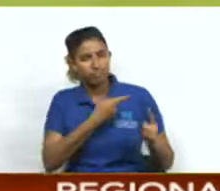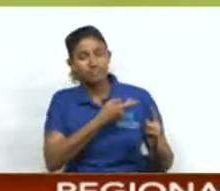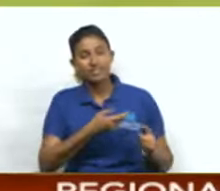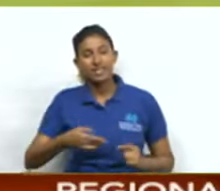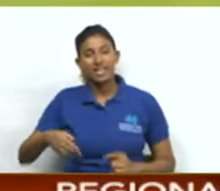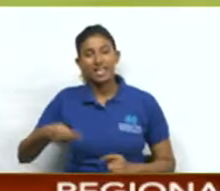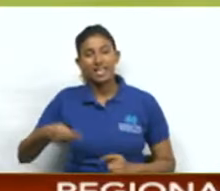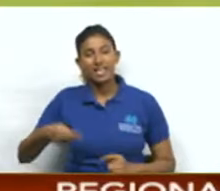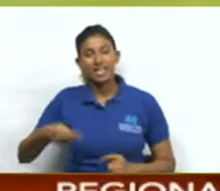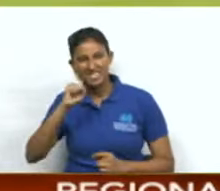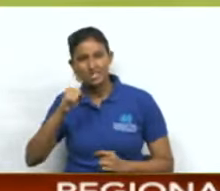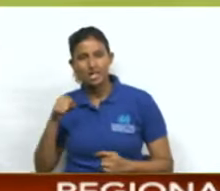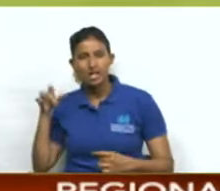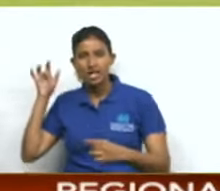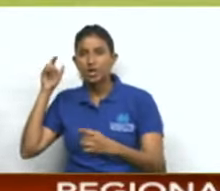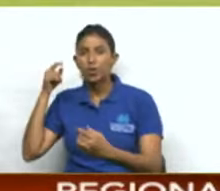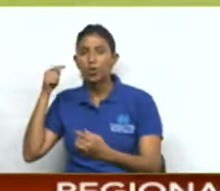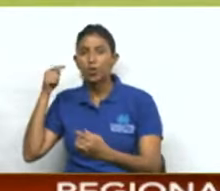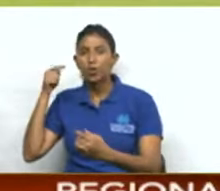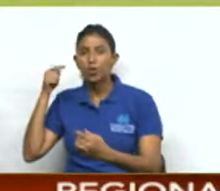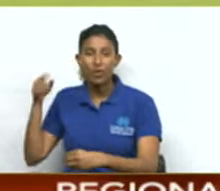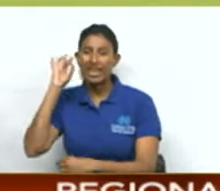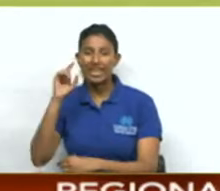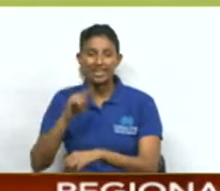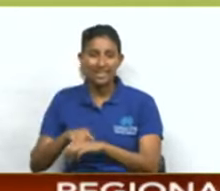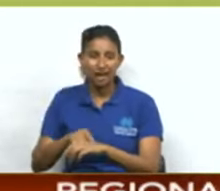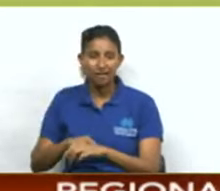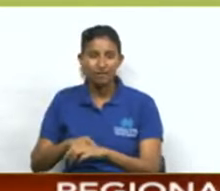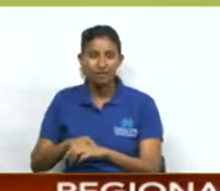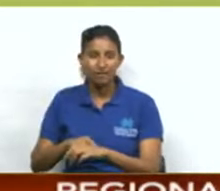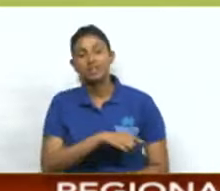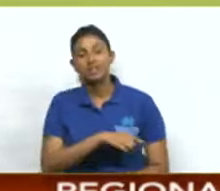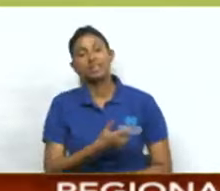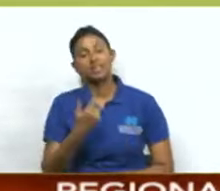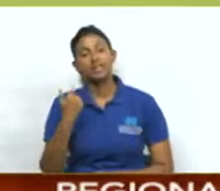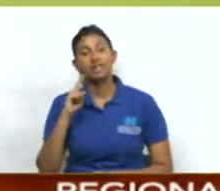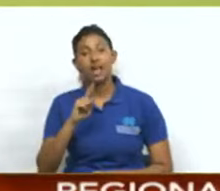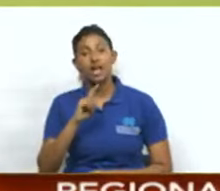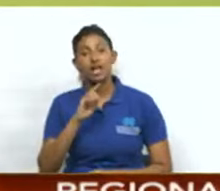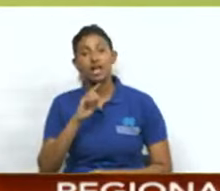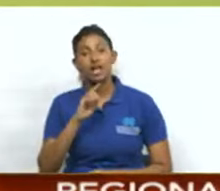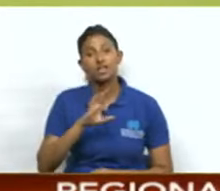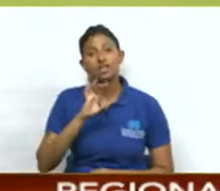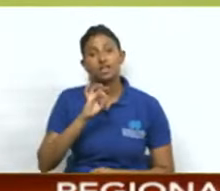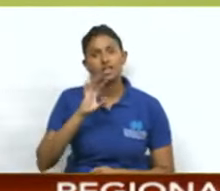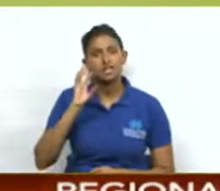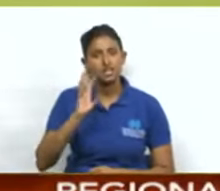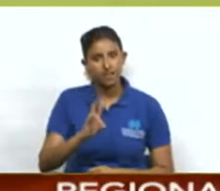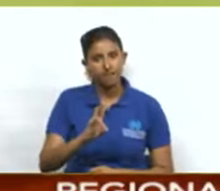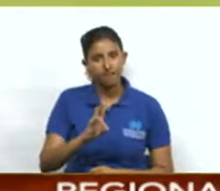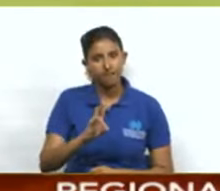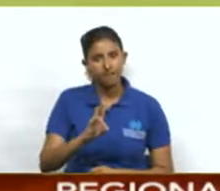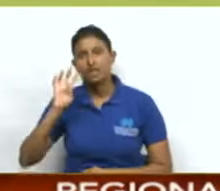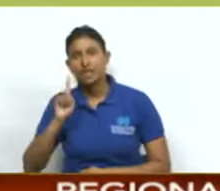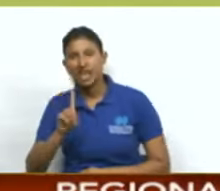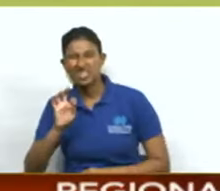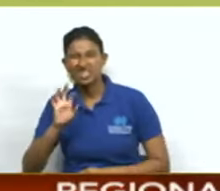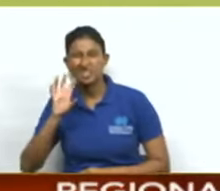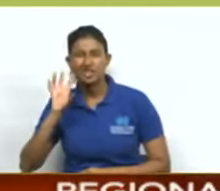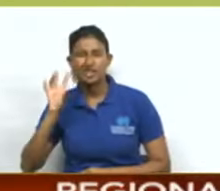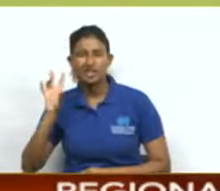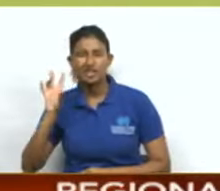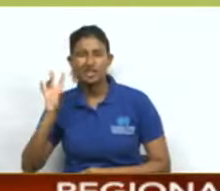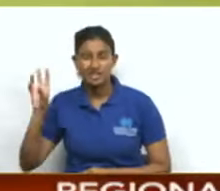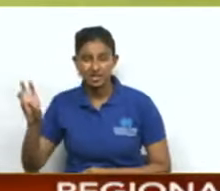between 1987 and 1996, is hoping to add some more quality to the senior team by scouting and recruiting players with